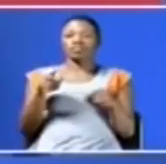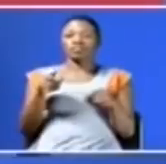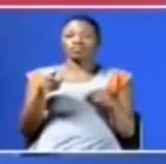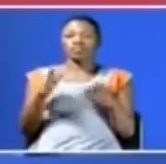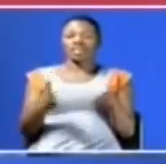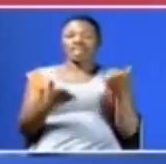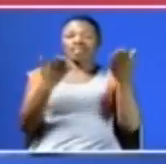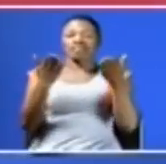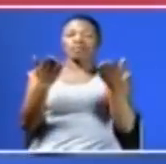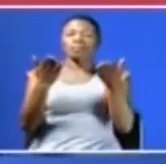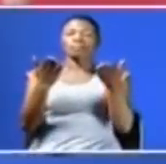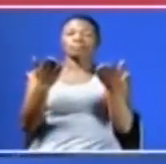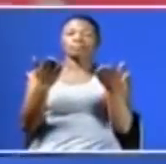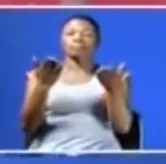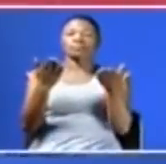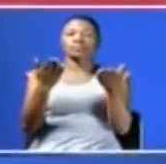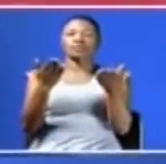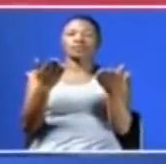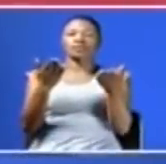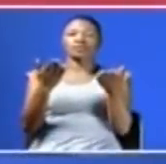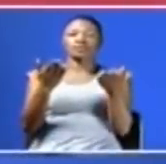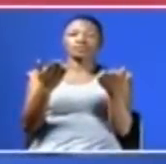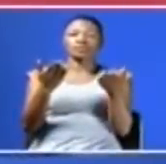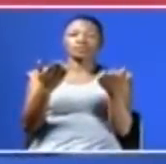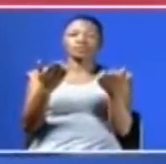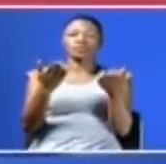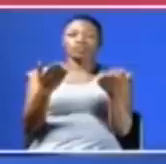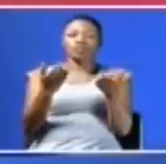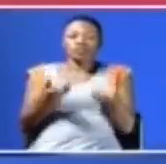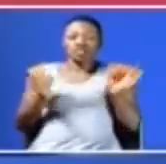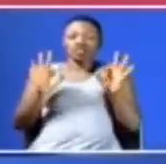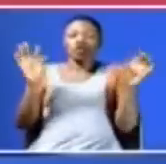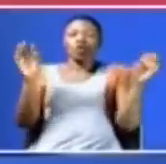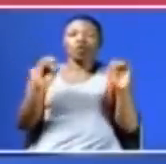informal sort of state, mm-hmm.